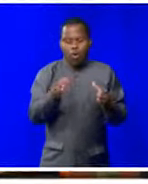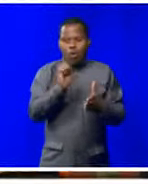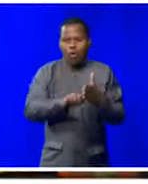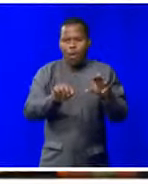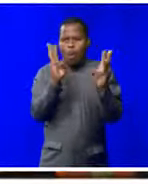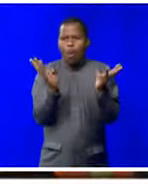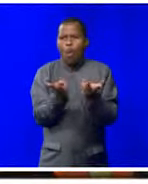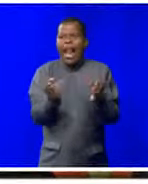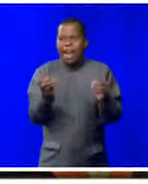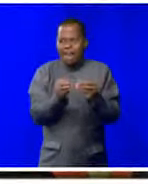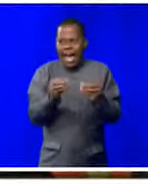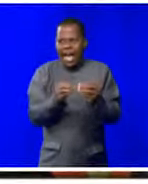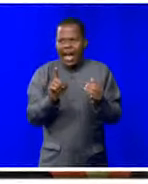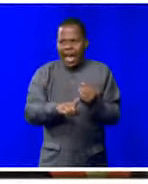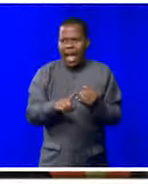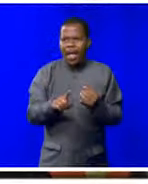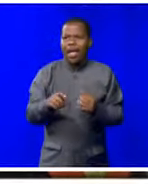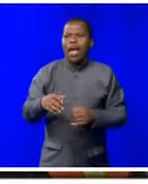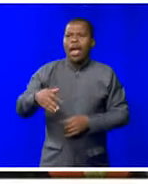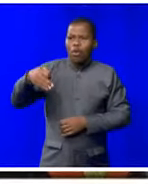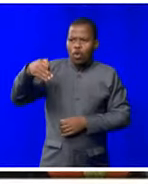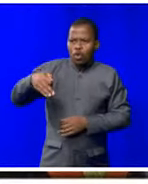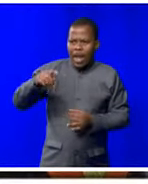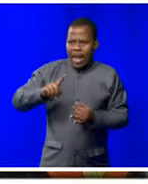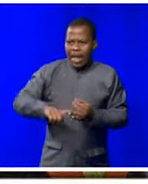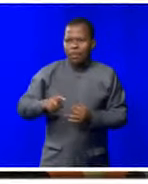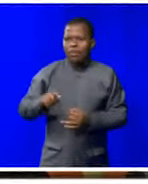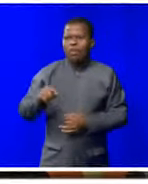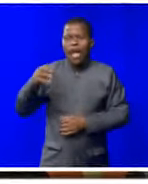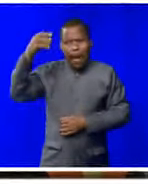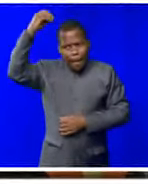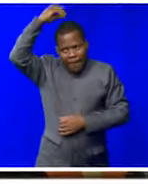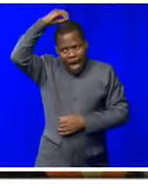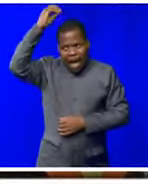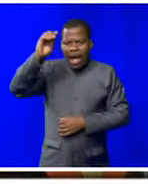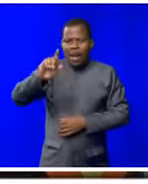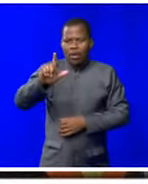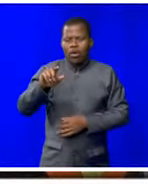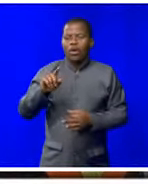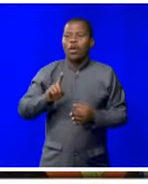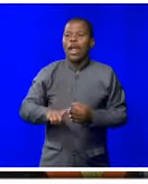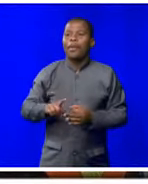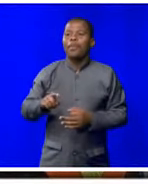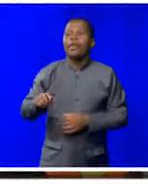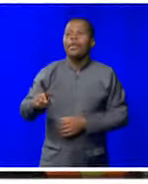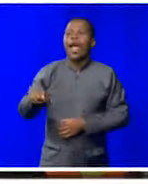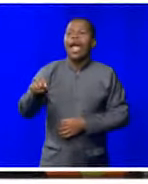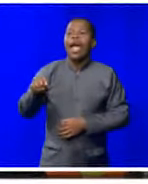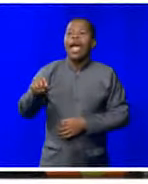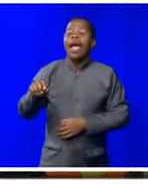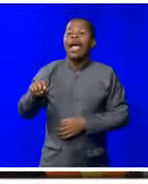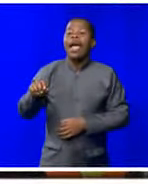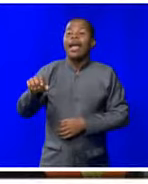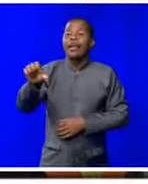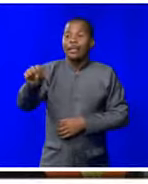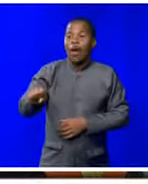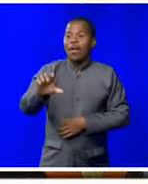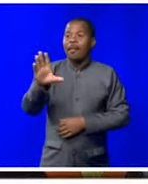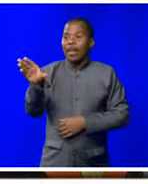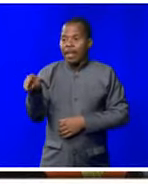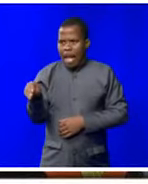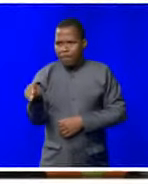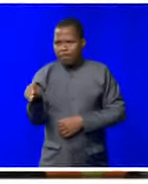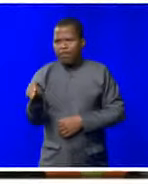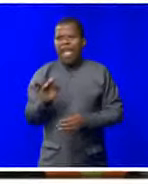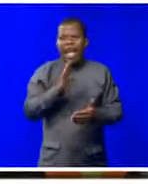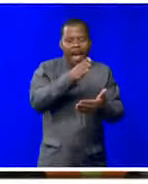Lesotho, Namibia, and South Africa. The Innovation Bridge Portal team held the pitching event in Eswatini on Wednesday in an event that was officially opened